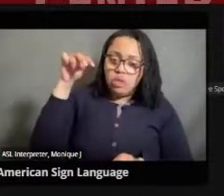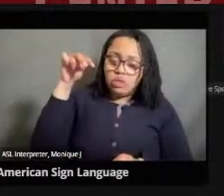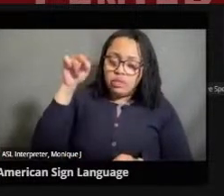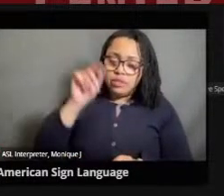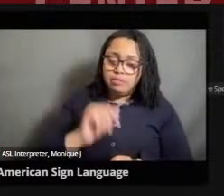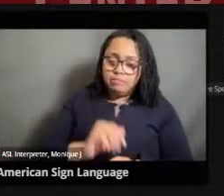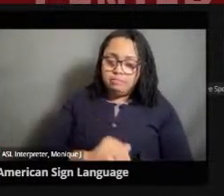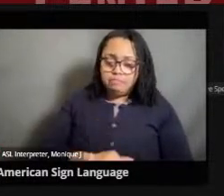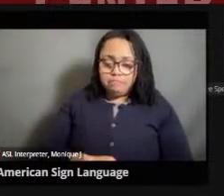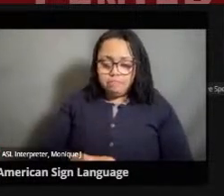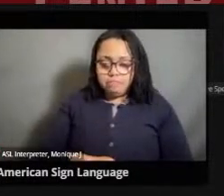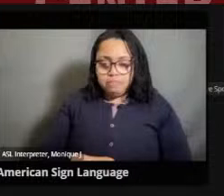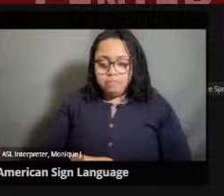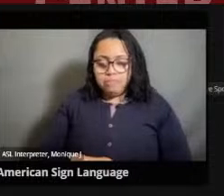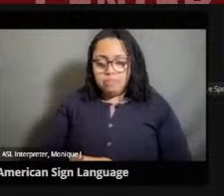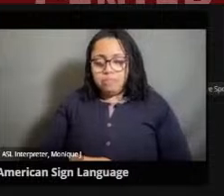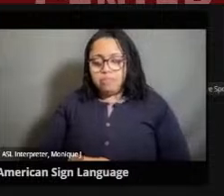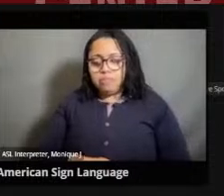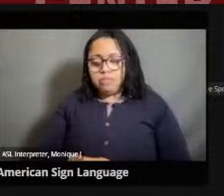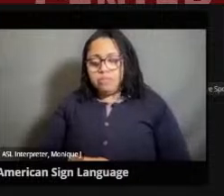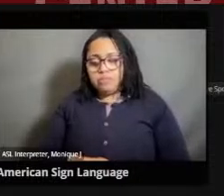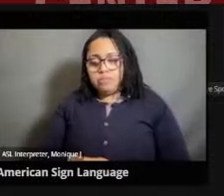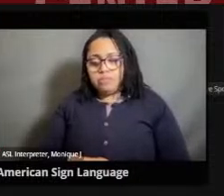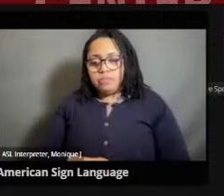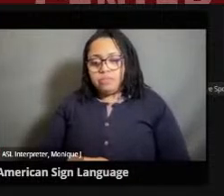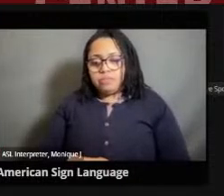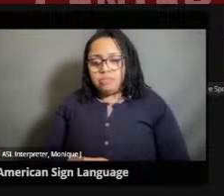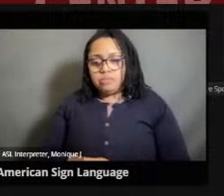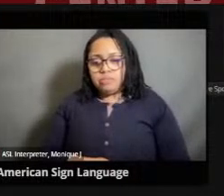And new life